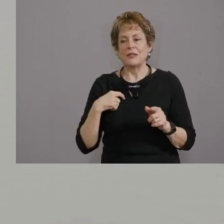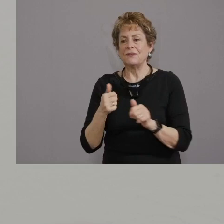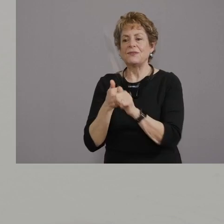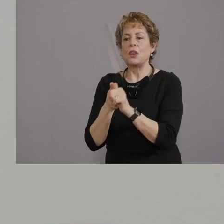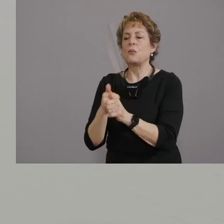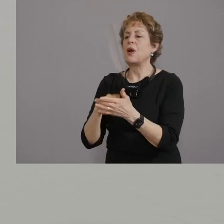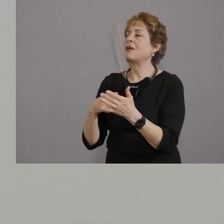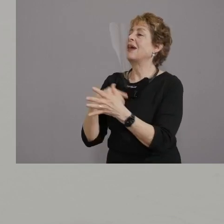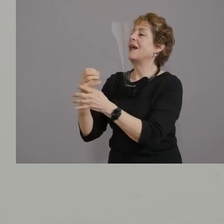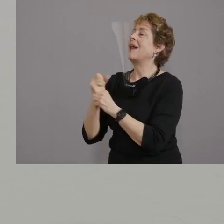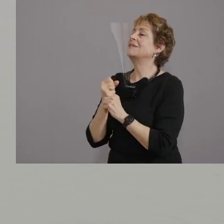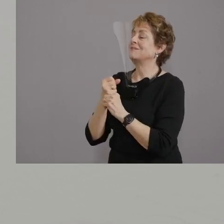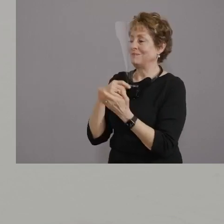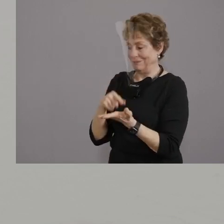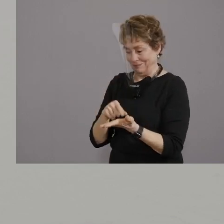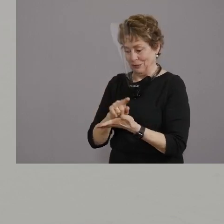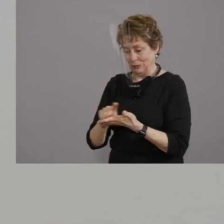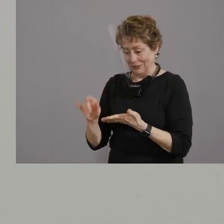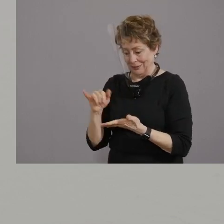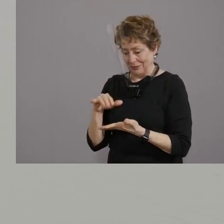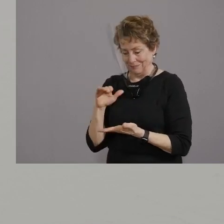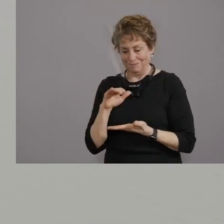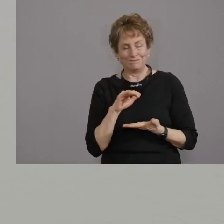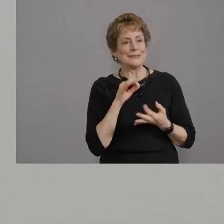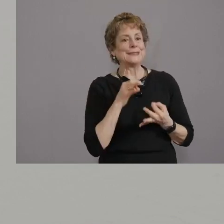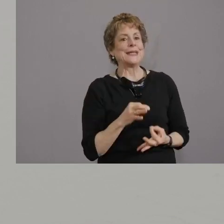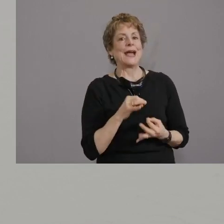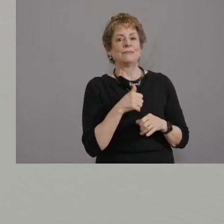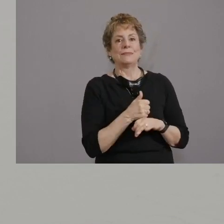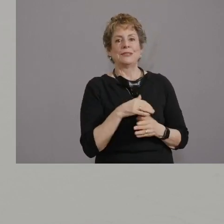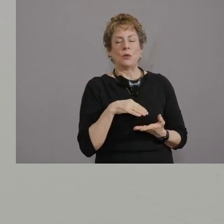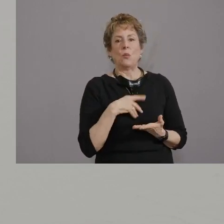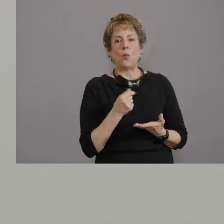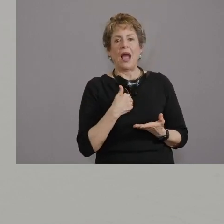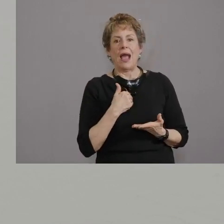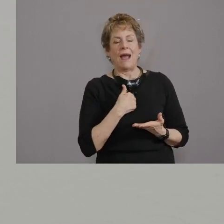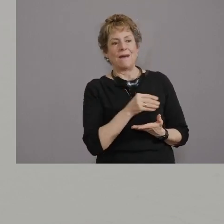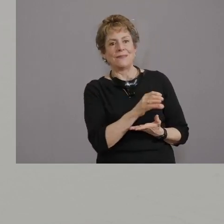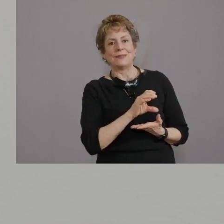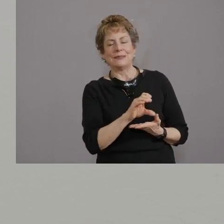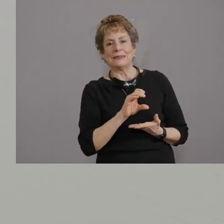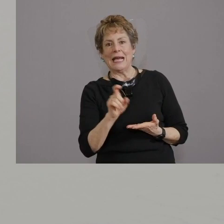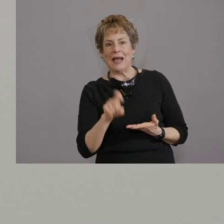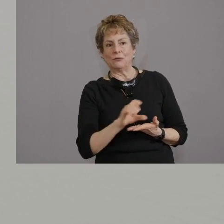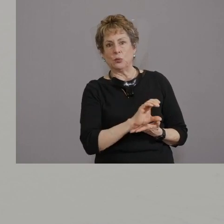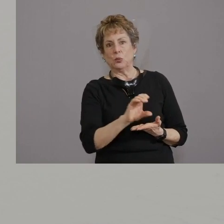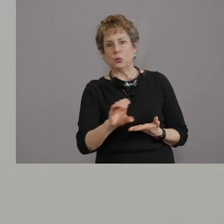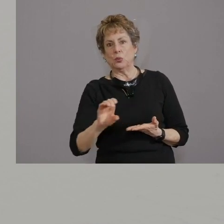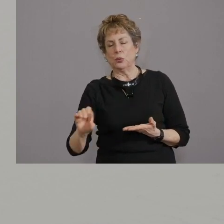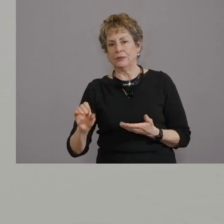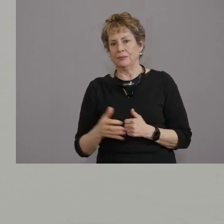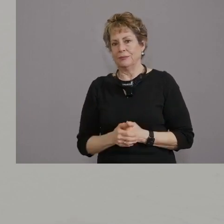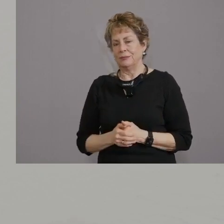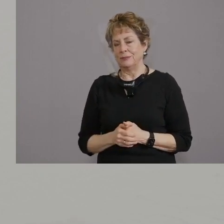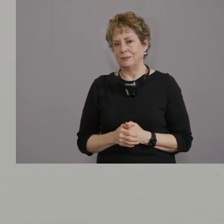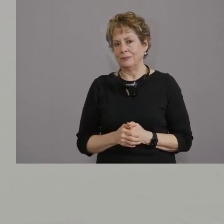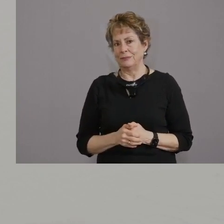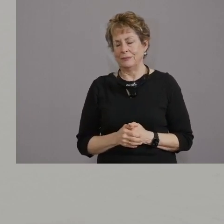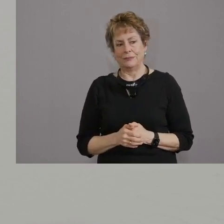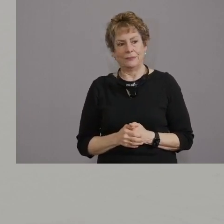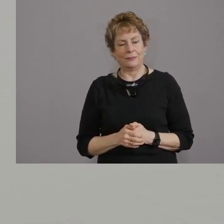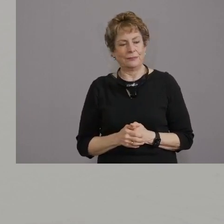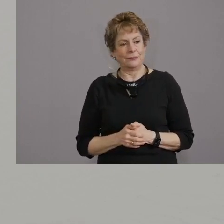Arizona. Right. Can we talk about the relationship between ADHS and the counties? Maricopa